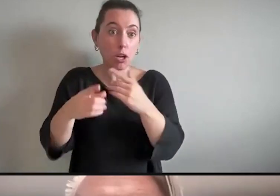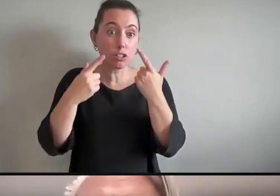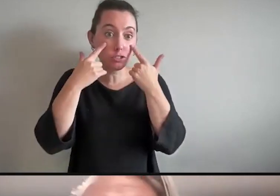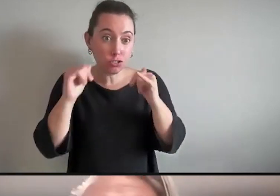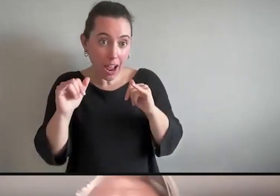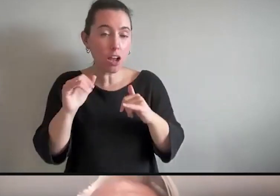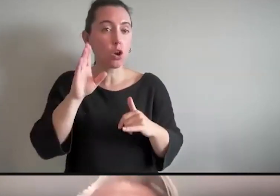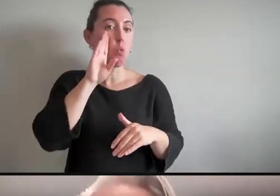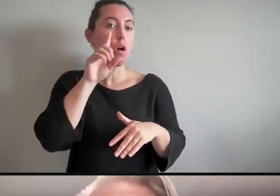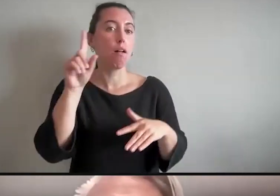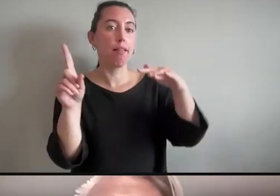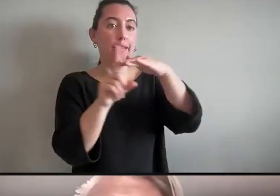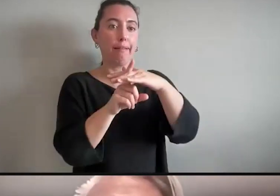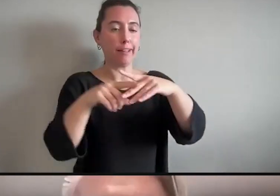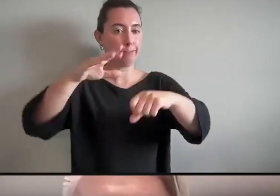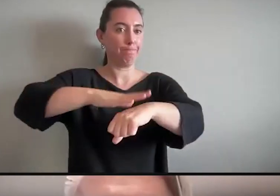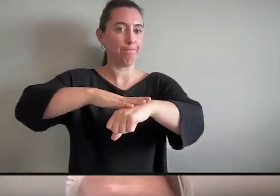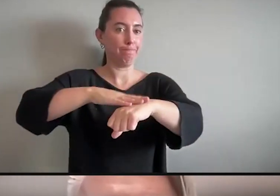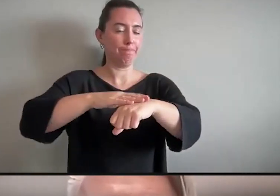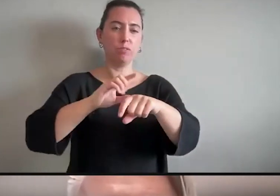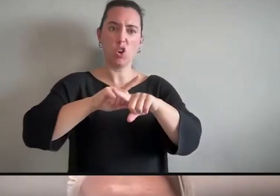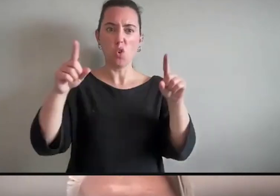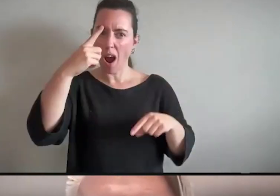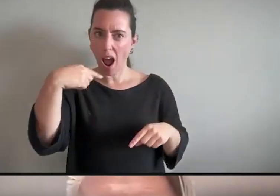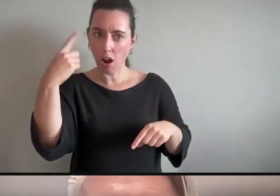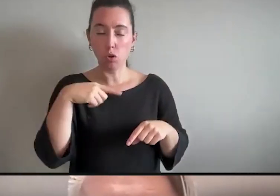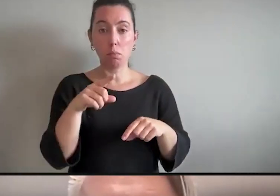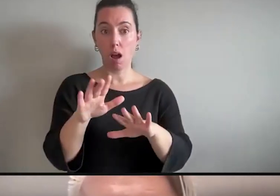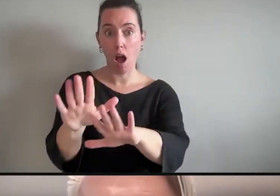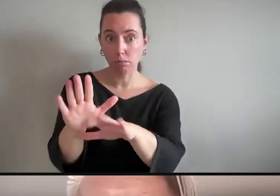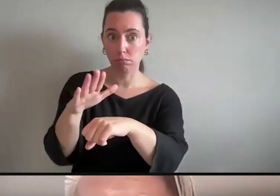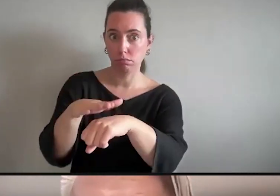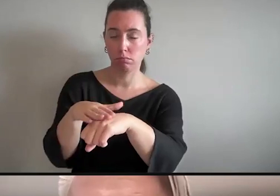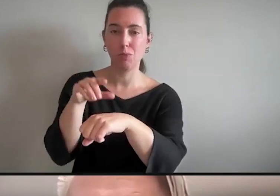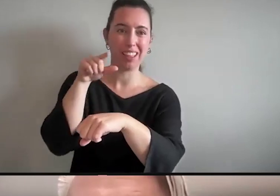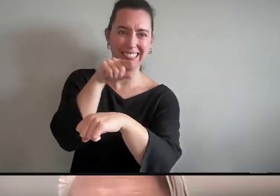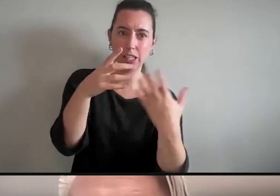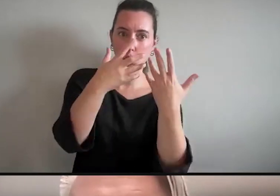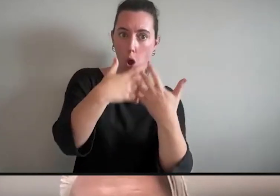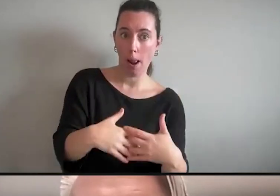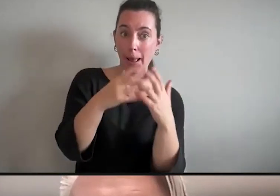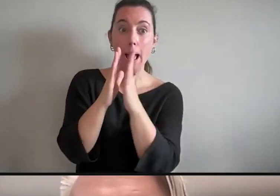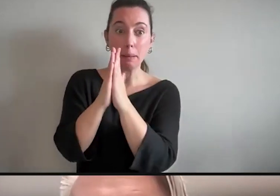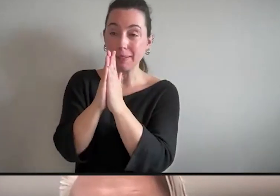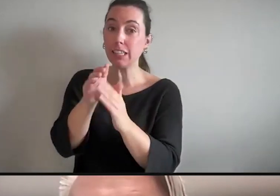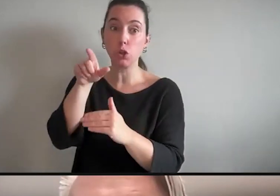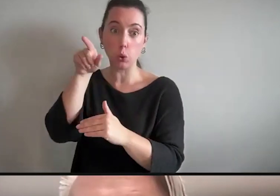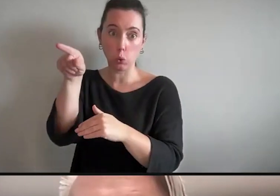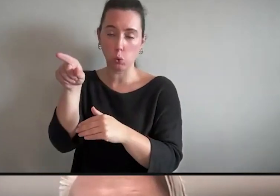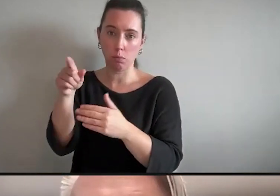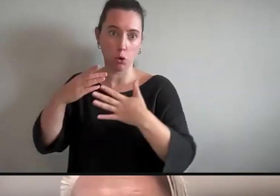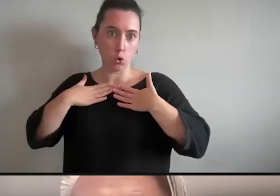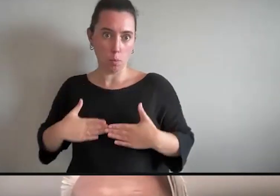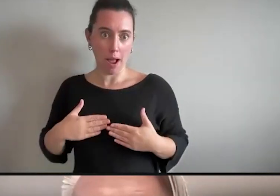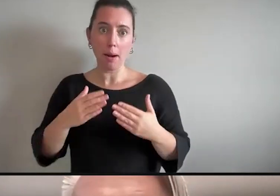will come out as a warning that that has accepted automated text, and it nudges you to check the automated